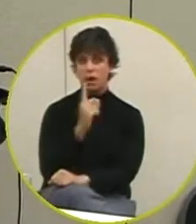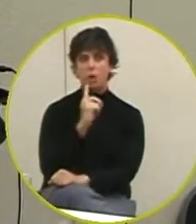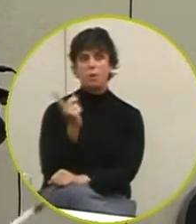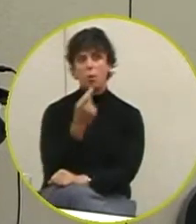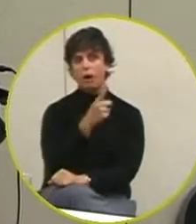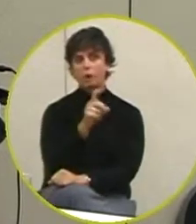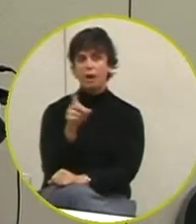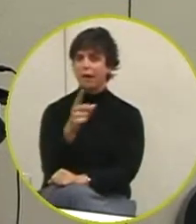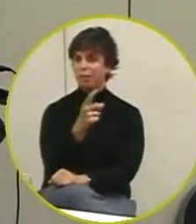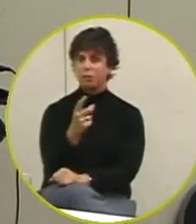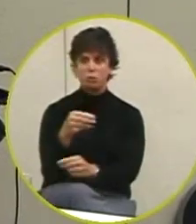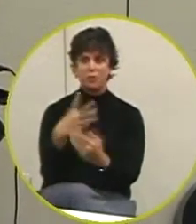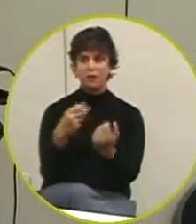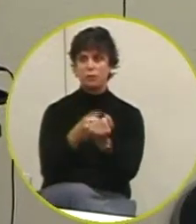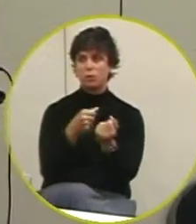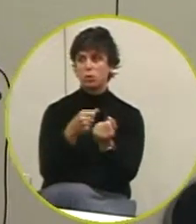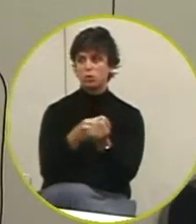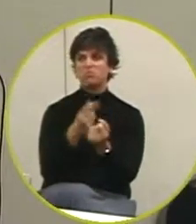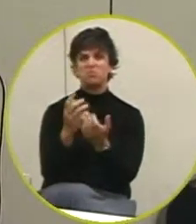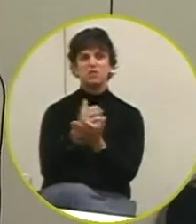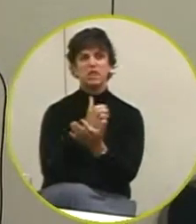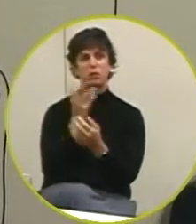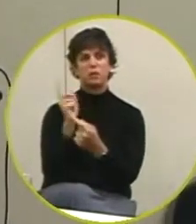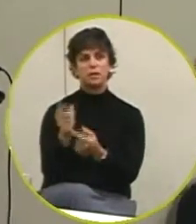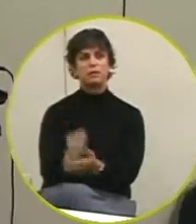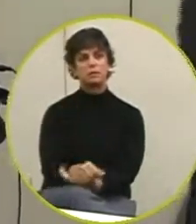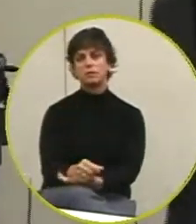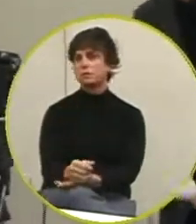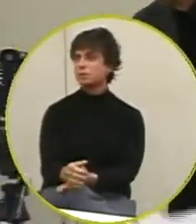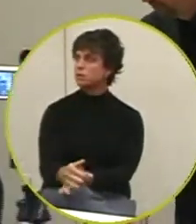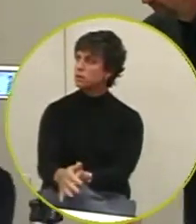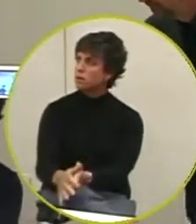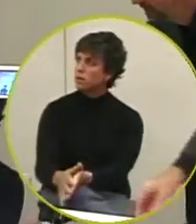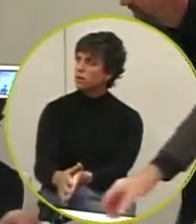room to give some support. We're going to take just a few minutes.